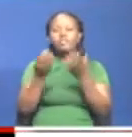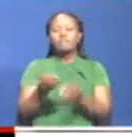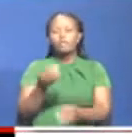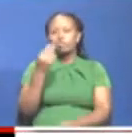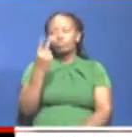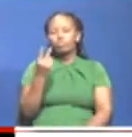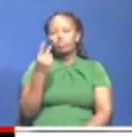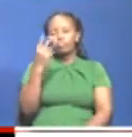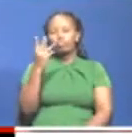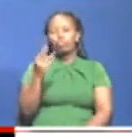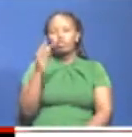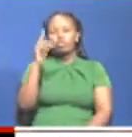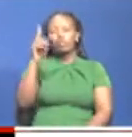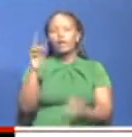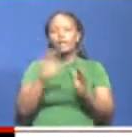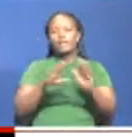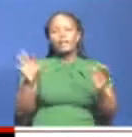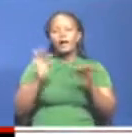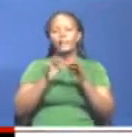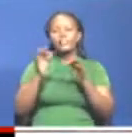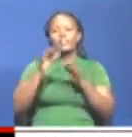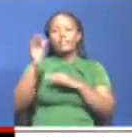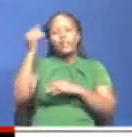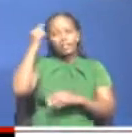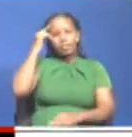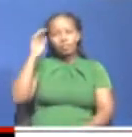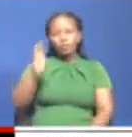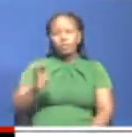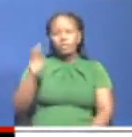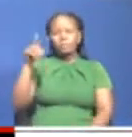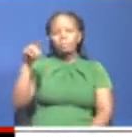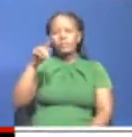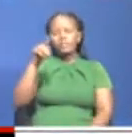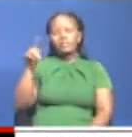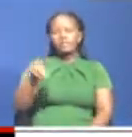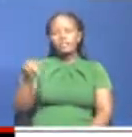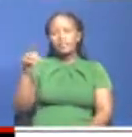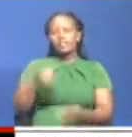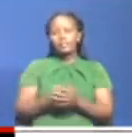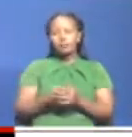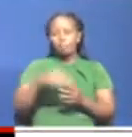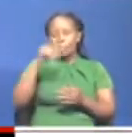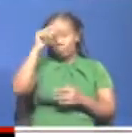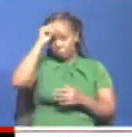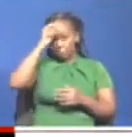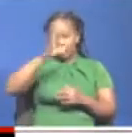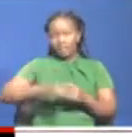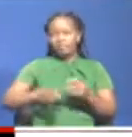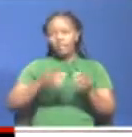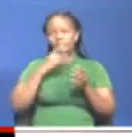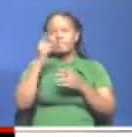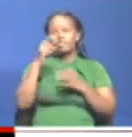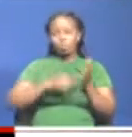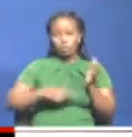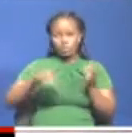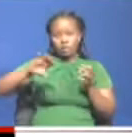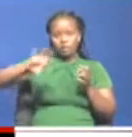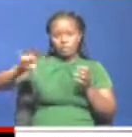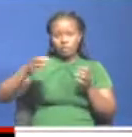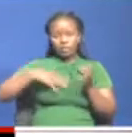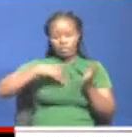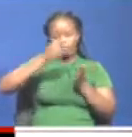241 kwa EPZ. Taita Taveta County Governor Granton Samboja says the county has already signed an agreement